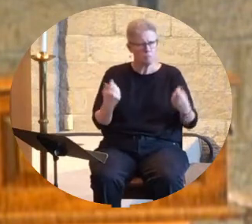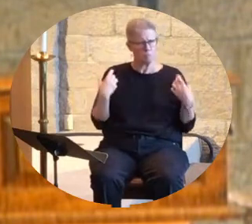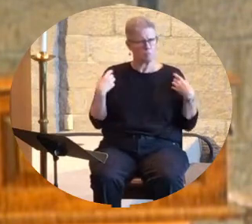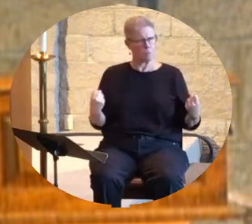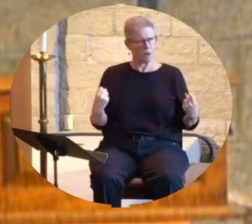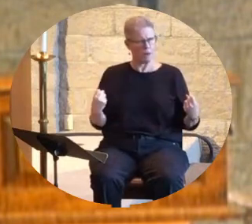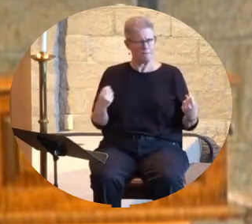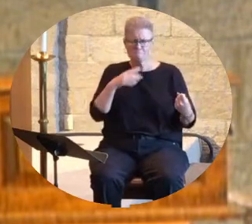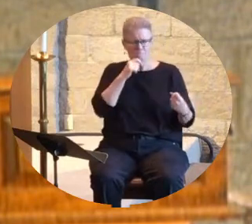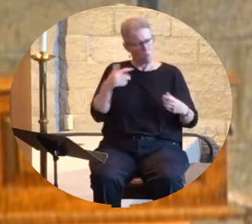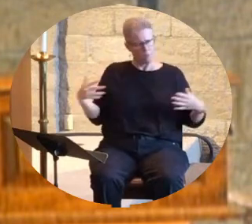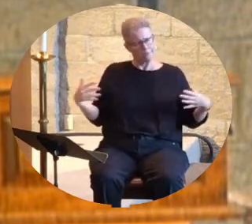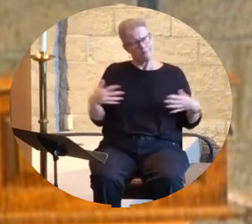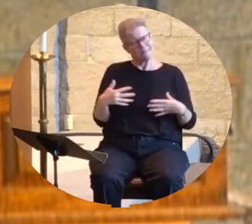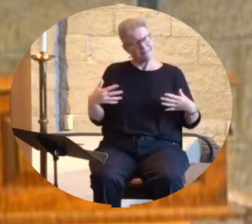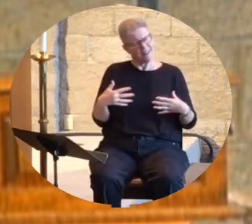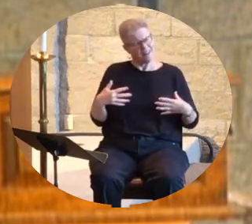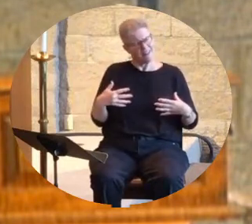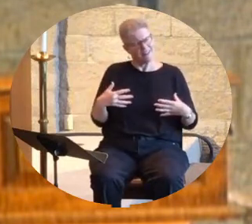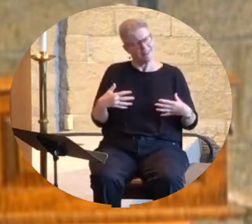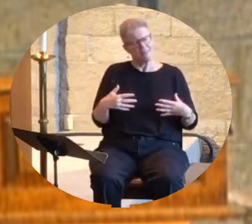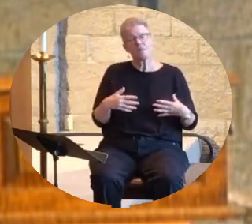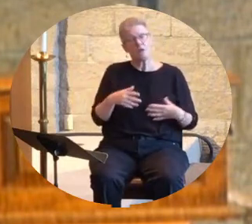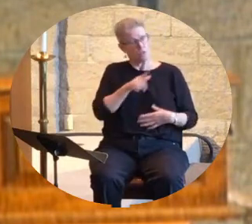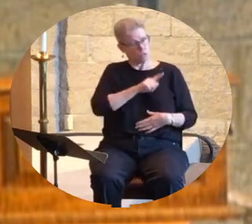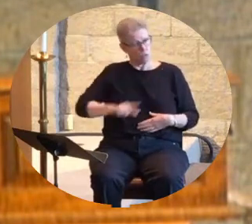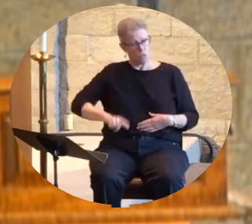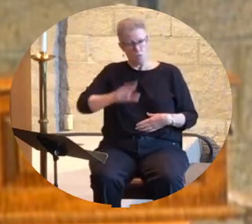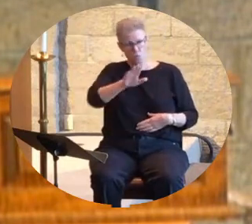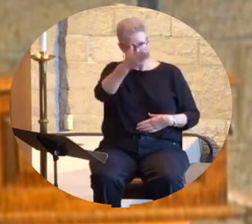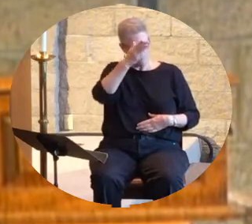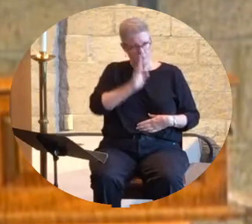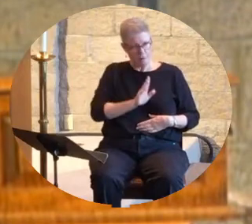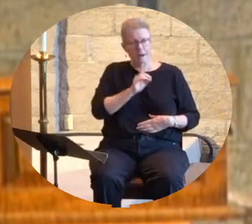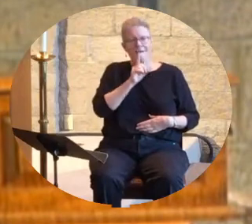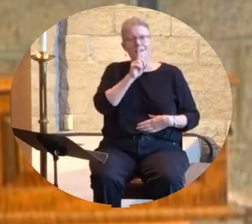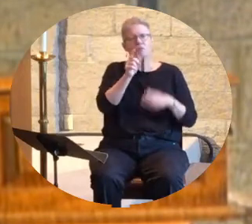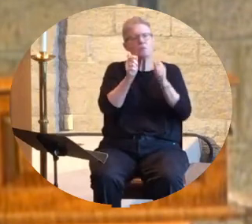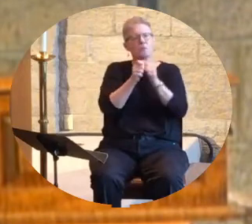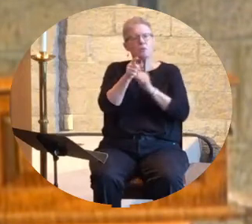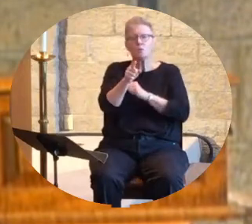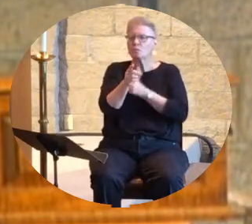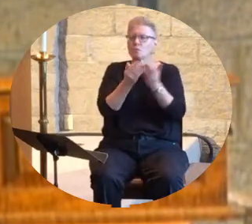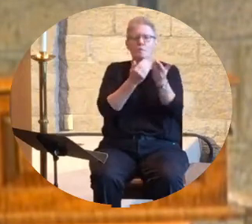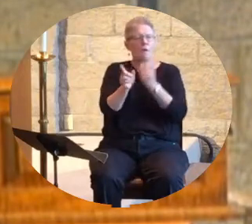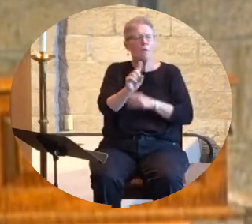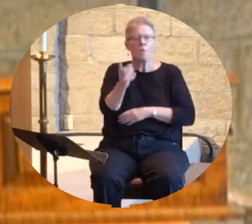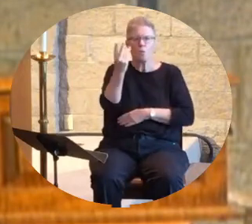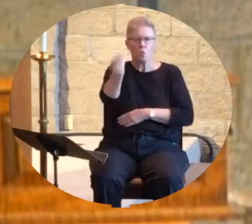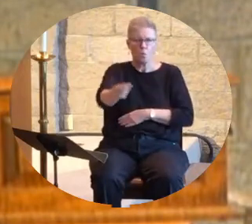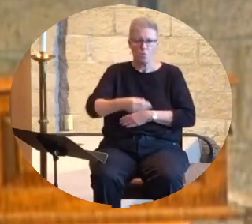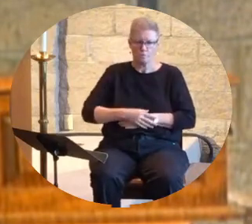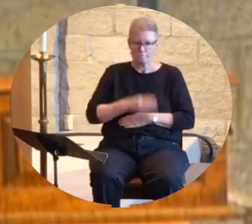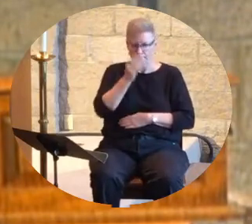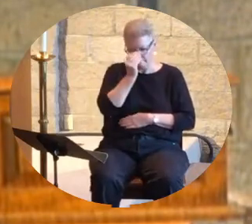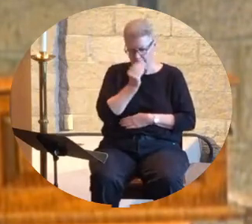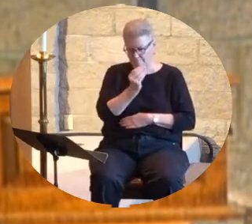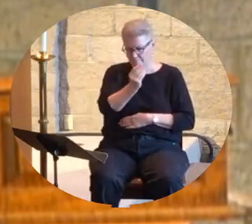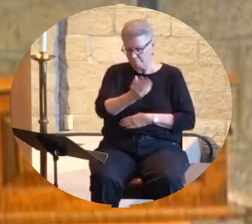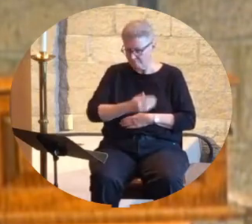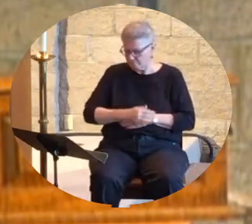or dismayed, for the Lord your God is with you wherever you go.